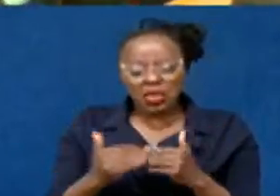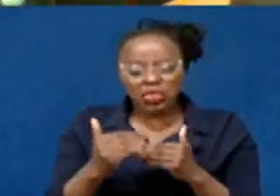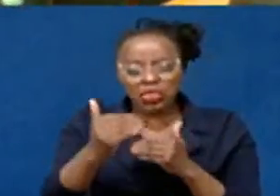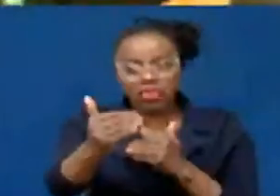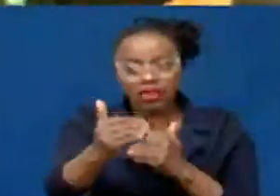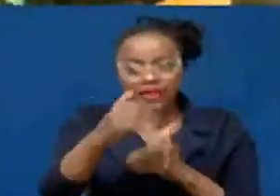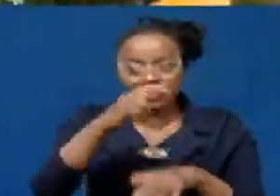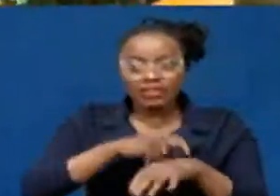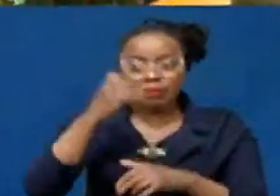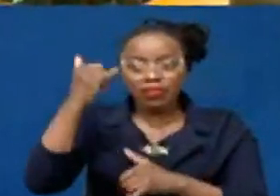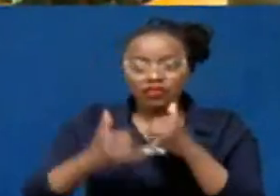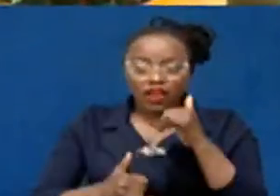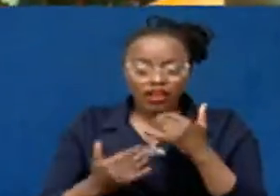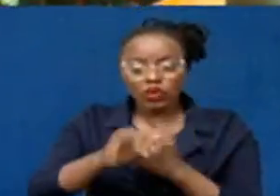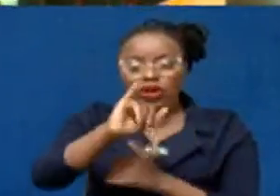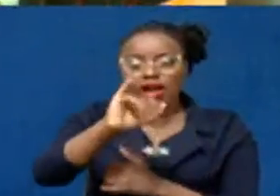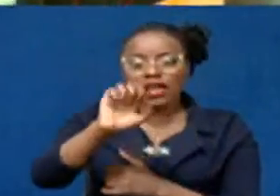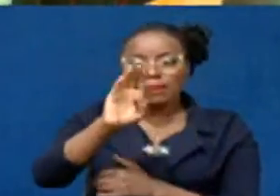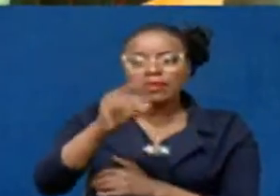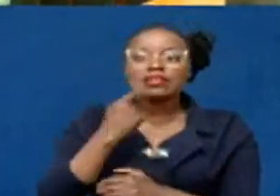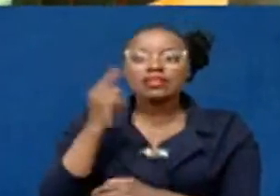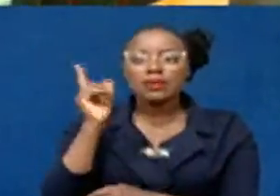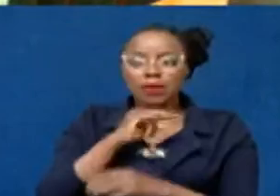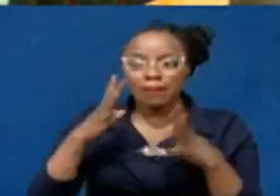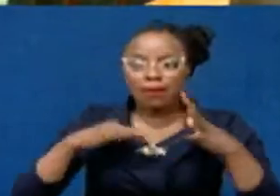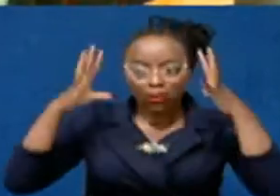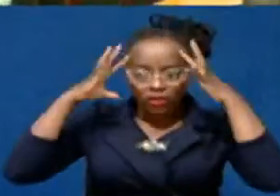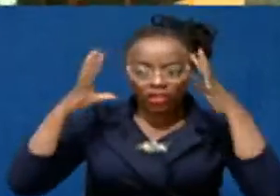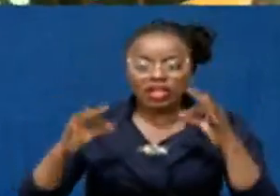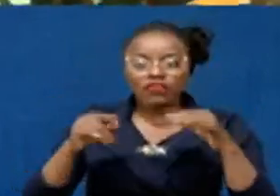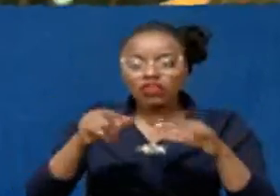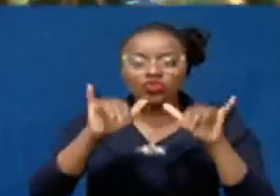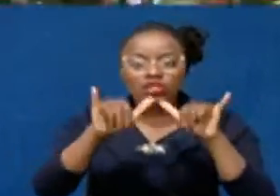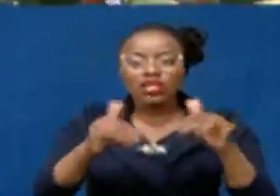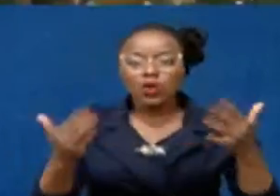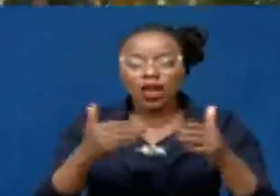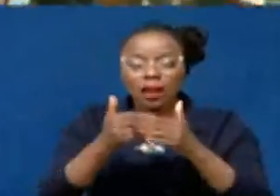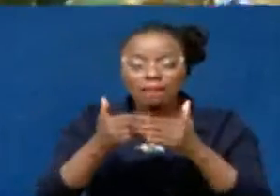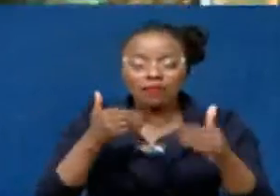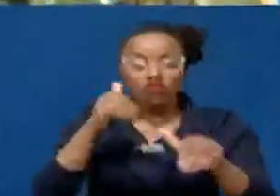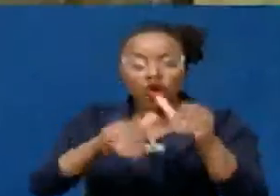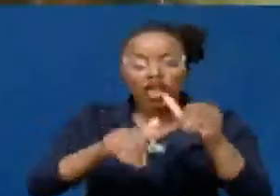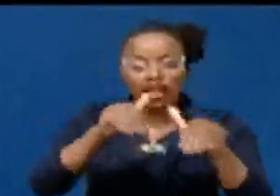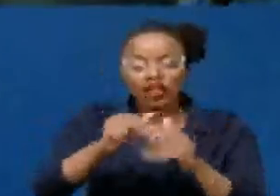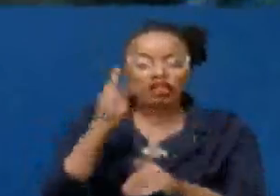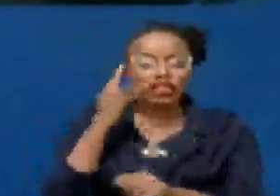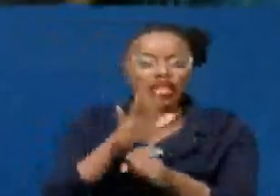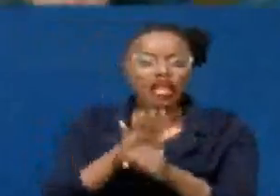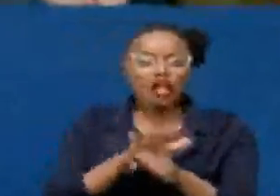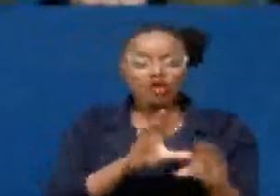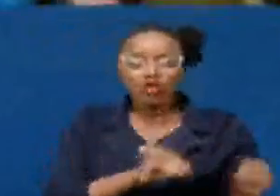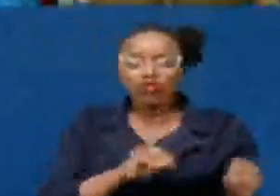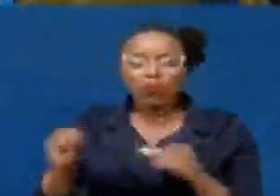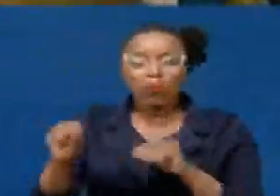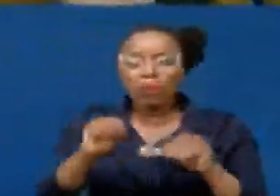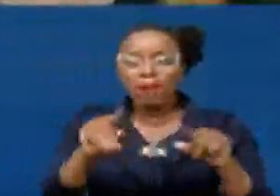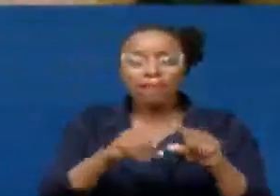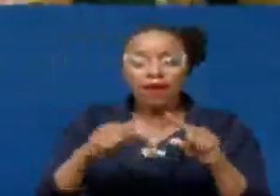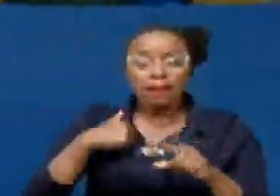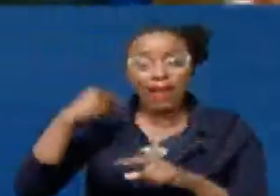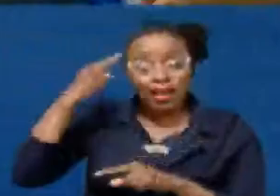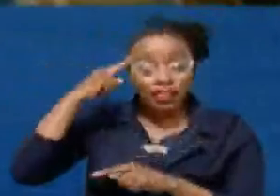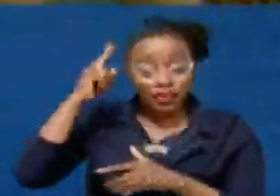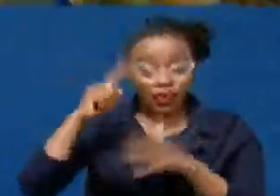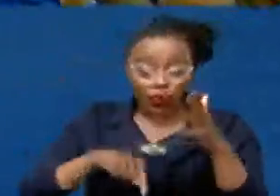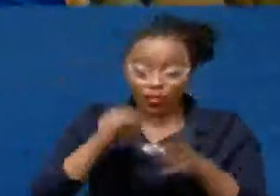when the final date that IEBC has set for people to decide mnakwamia wapi before the elections, we'll see a lot of movements. But for me, I think what